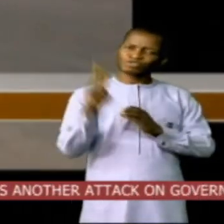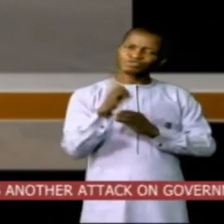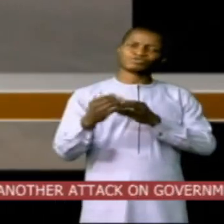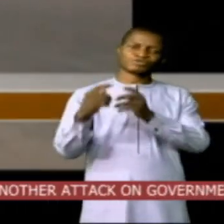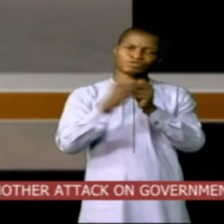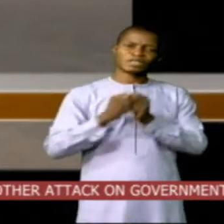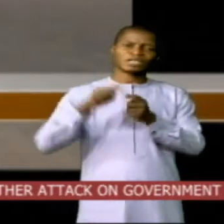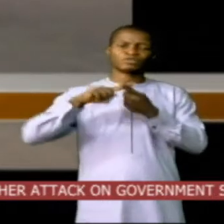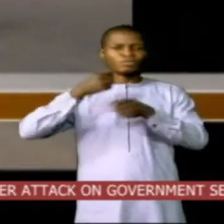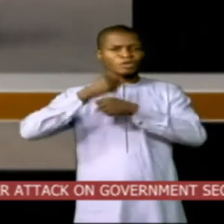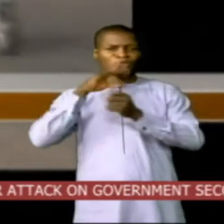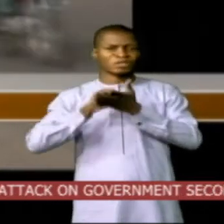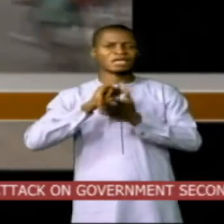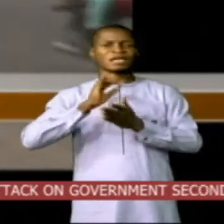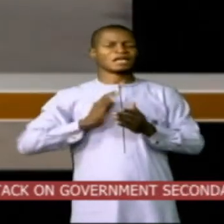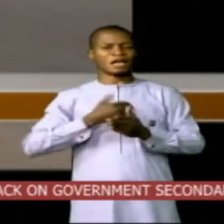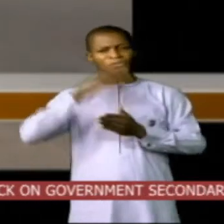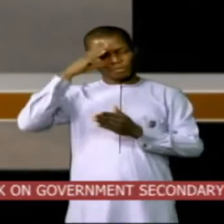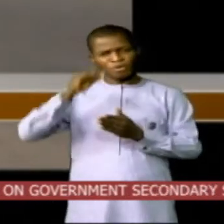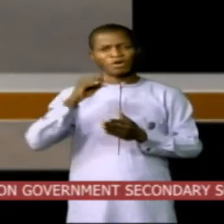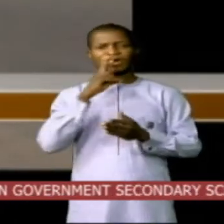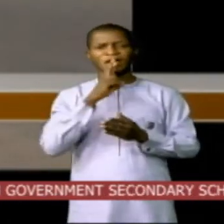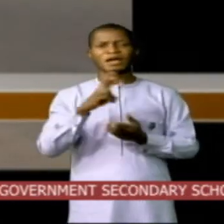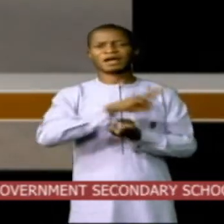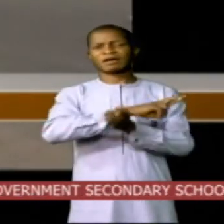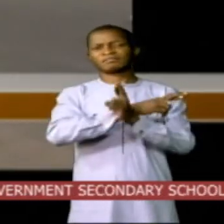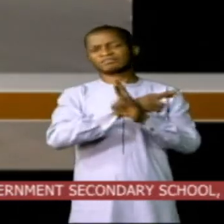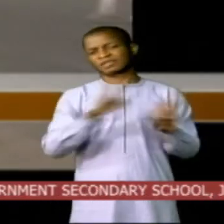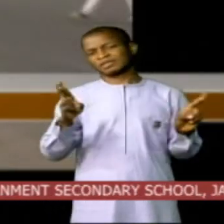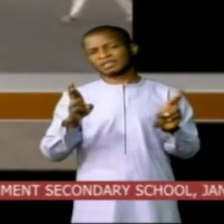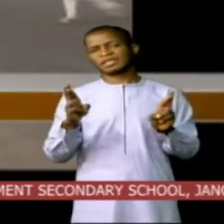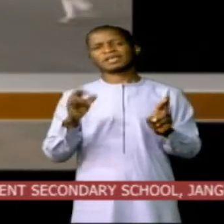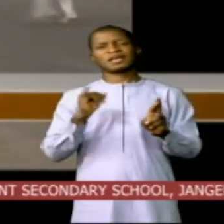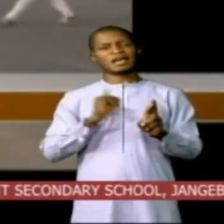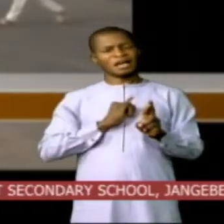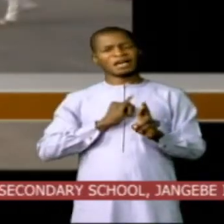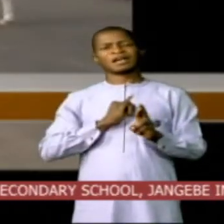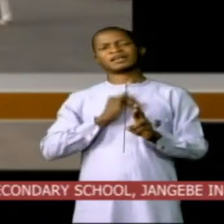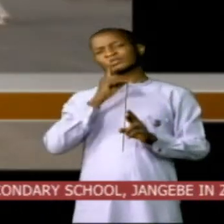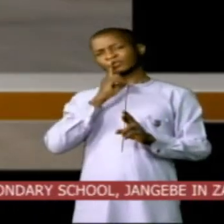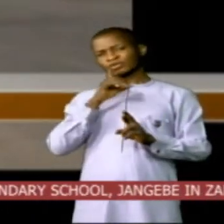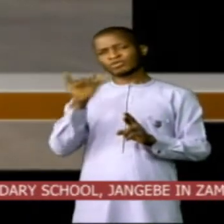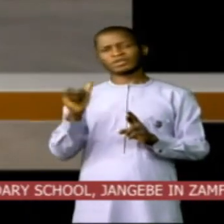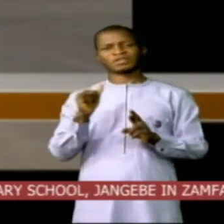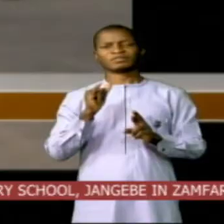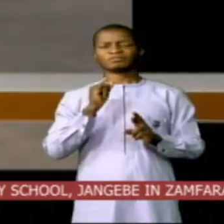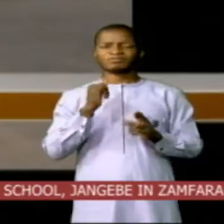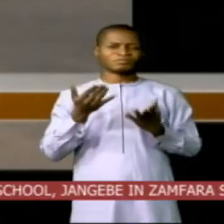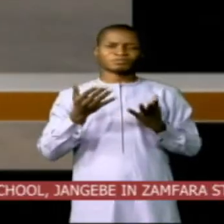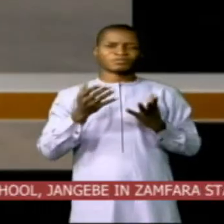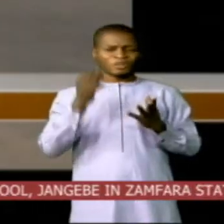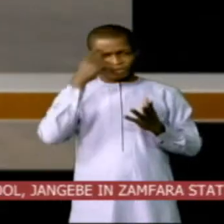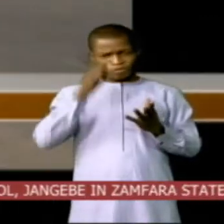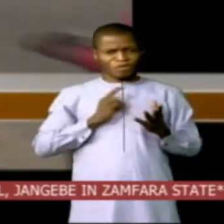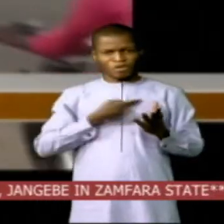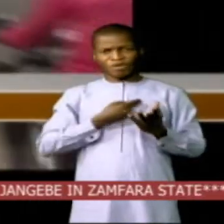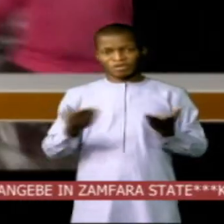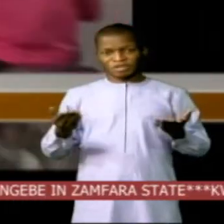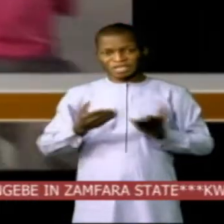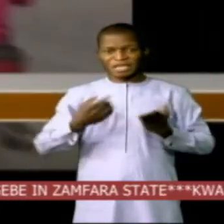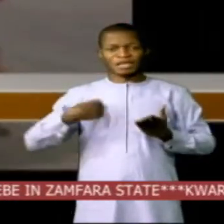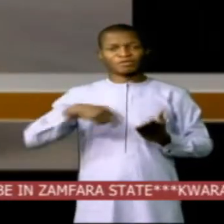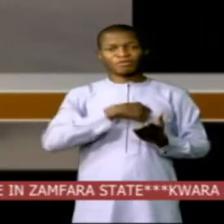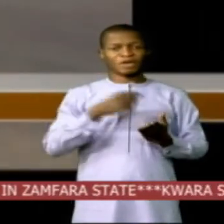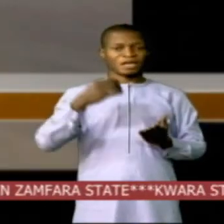are released. I really don't want to let the cat out of the bag, but for us here, we're